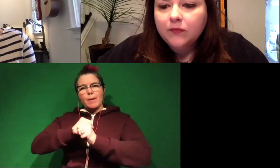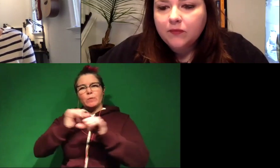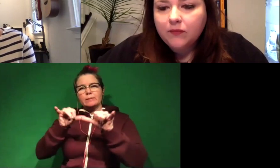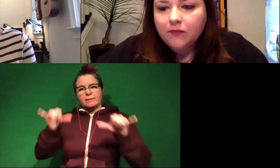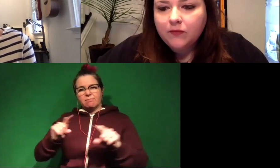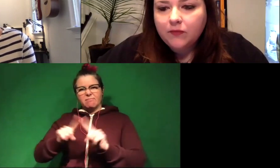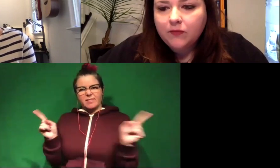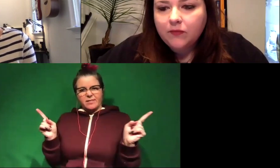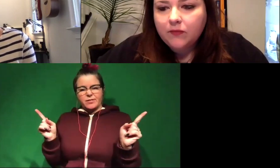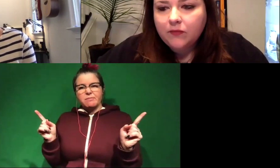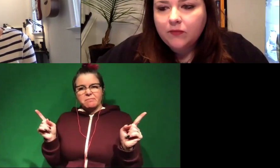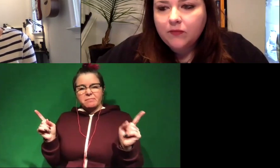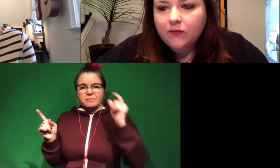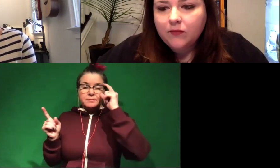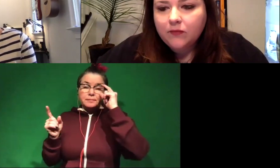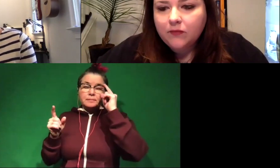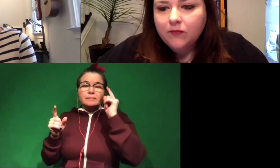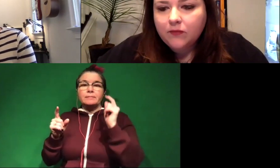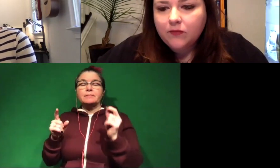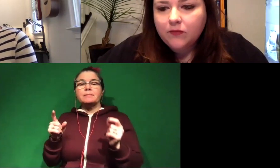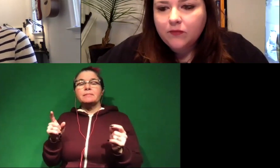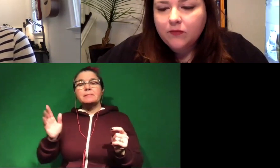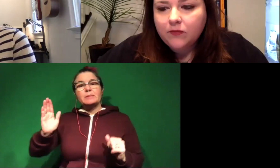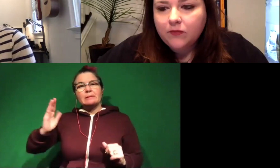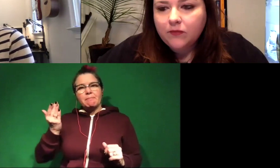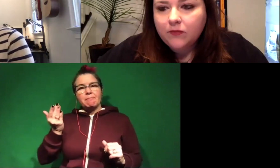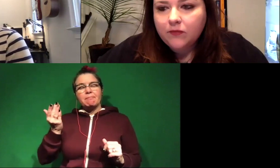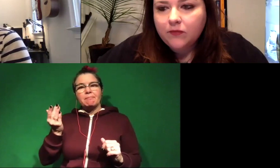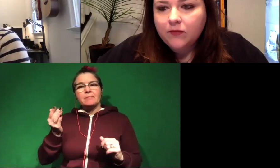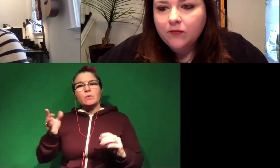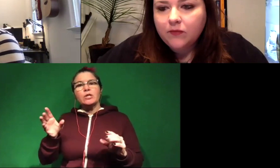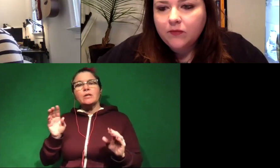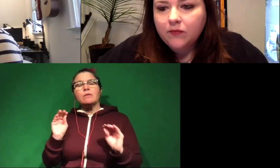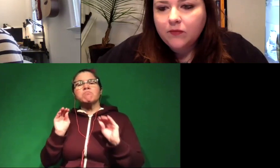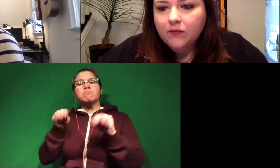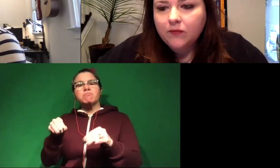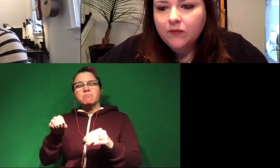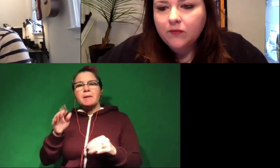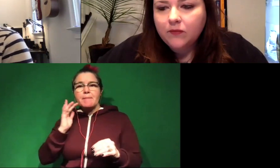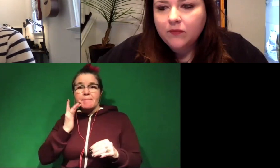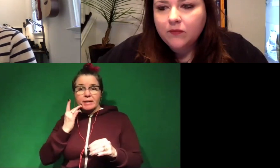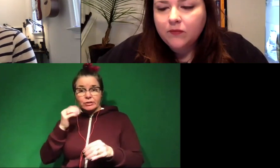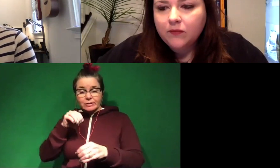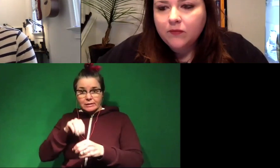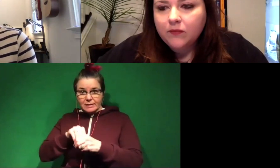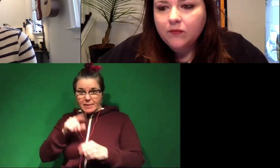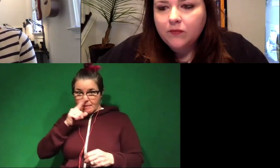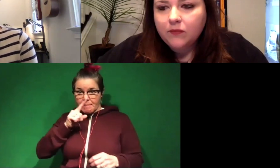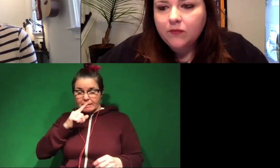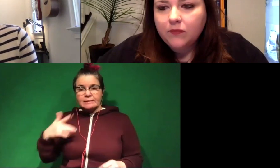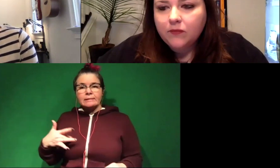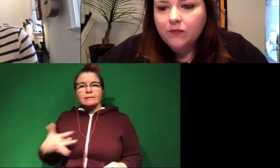different. So they definitely seem like when you do introduce bacteria, they do tend to be